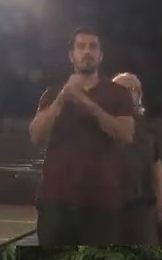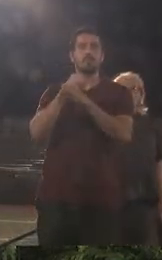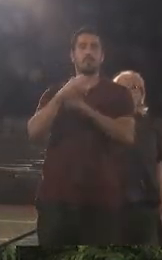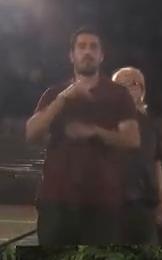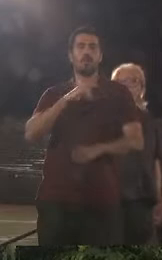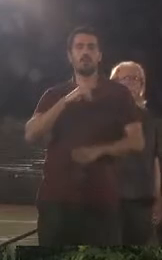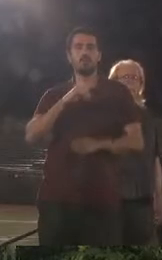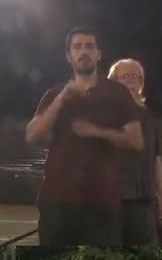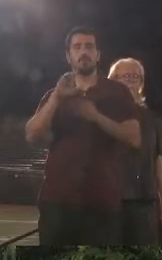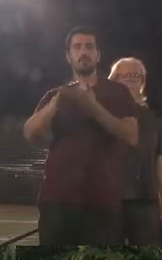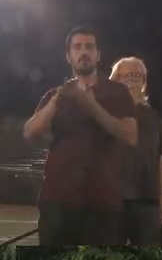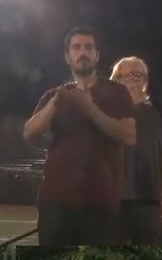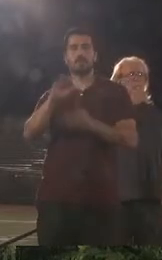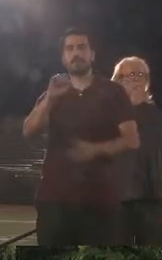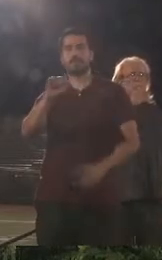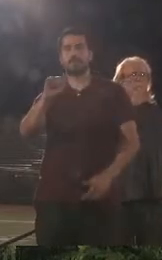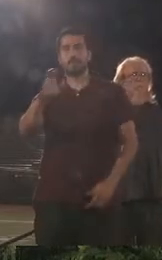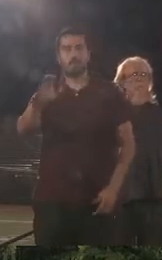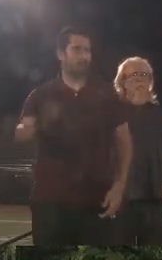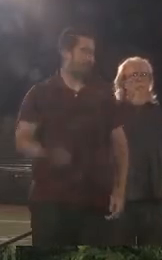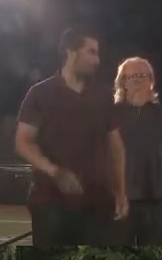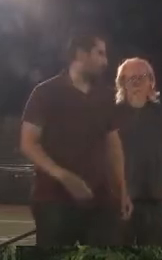College.